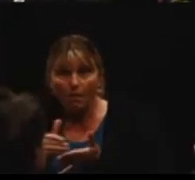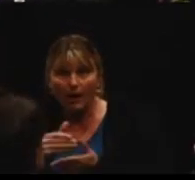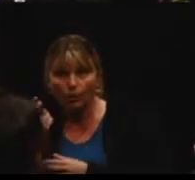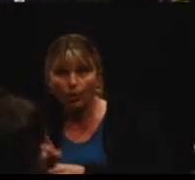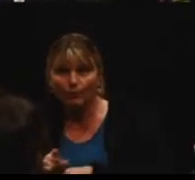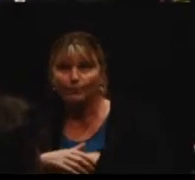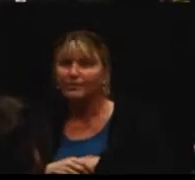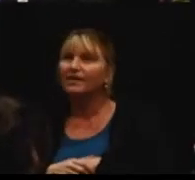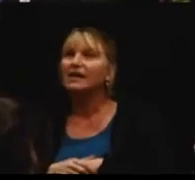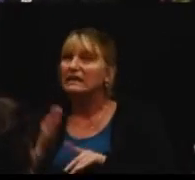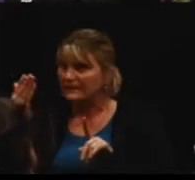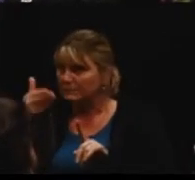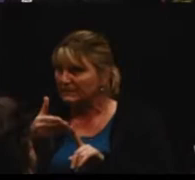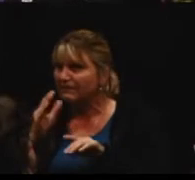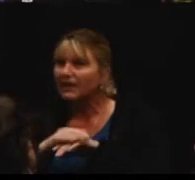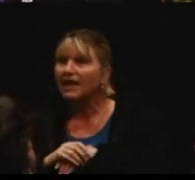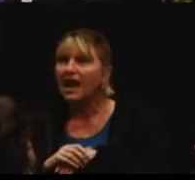is